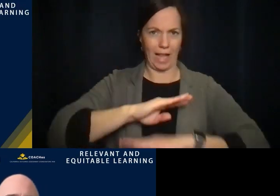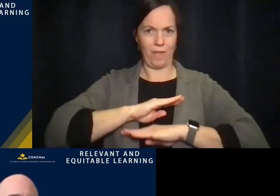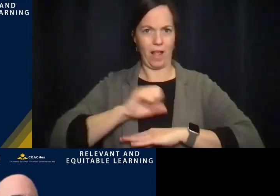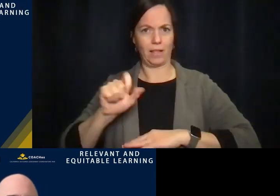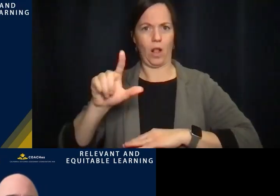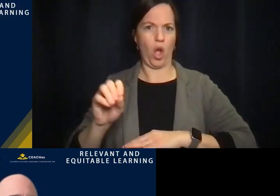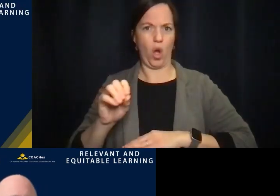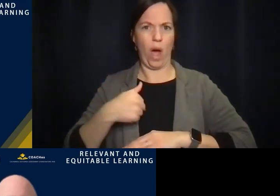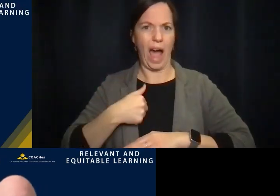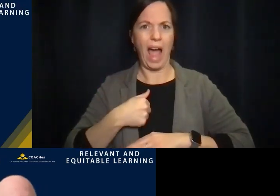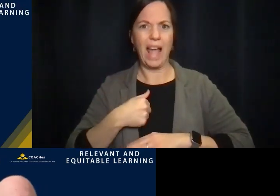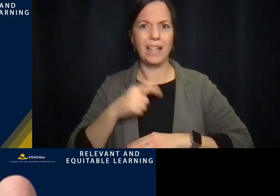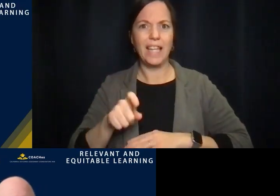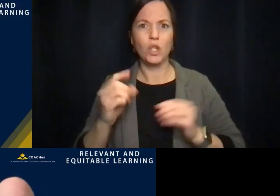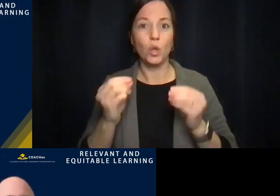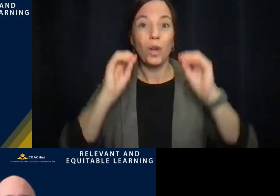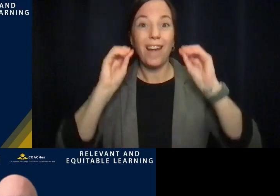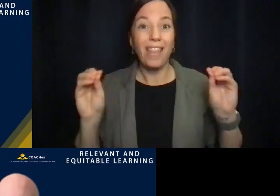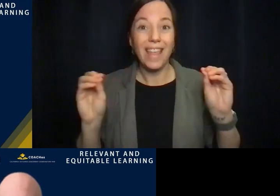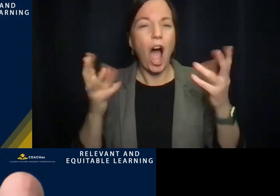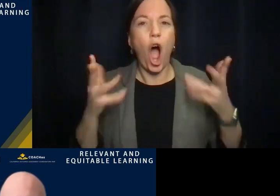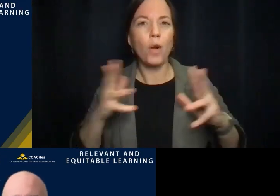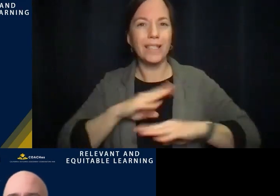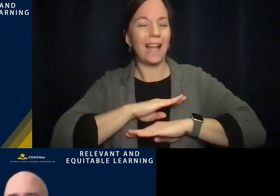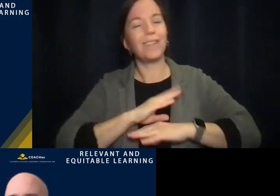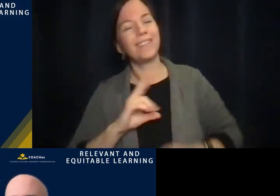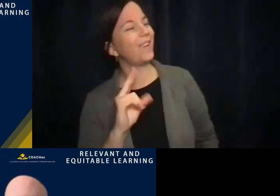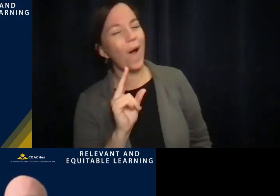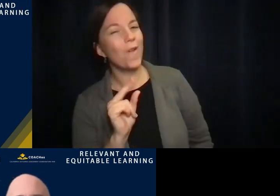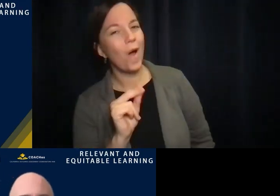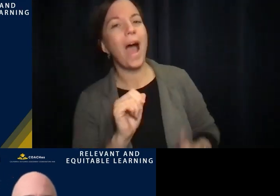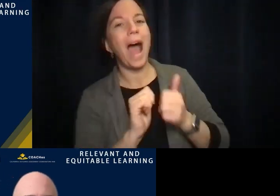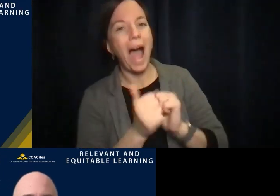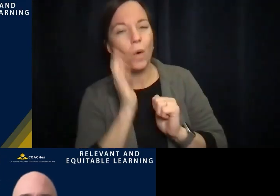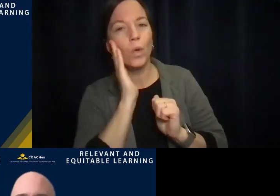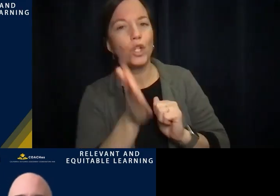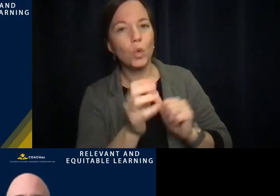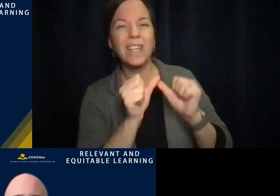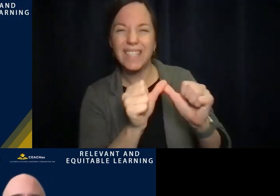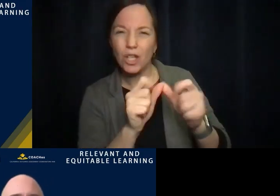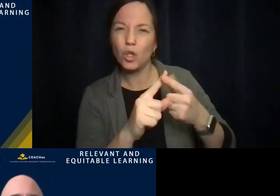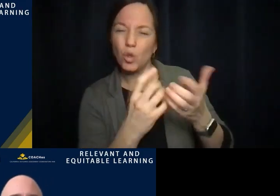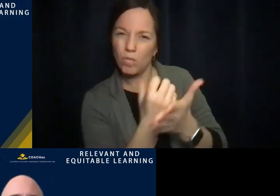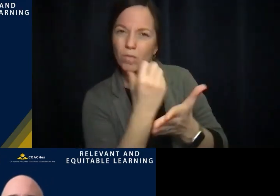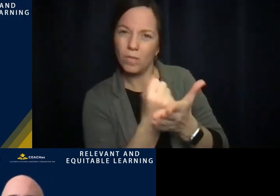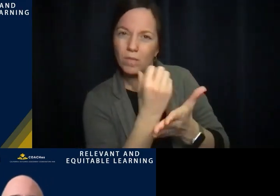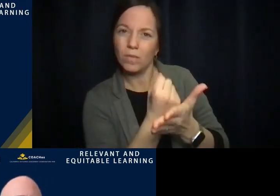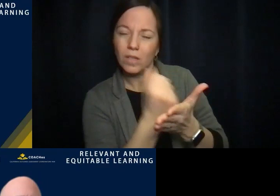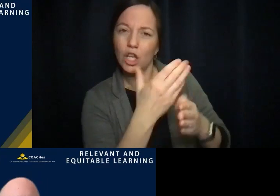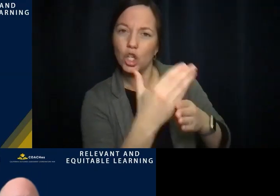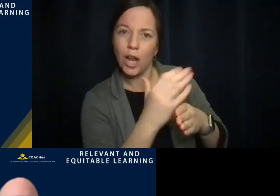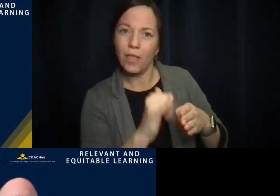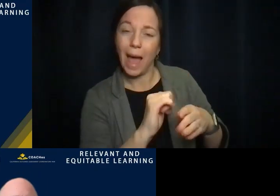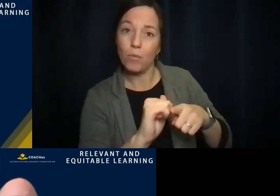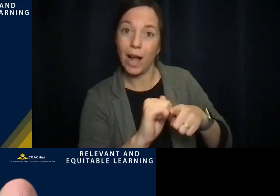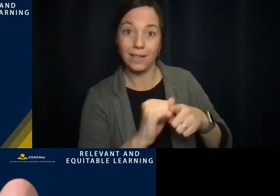nothing. Like, no. How are you going to continue to progress? How are you going to continue to share those practices? Because if we followed